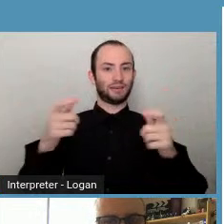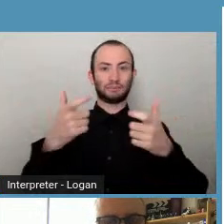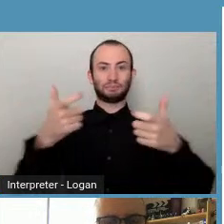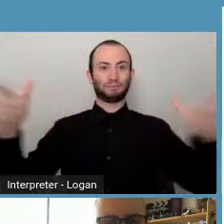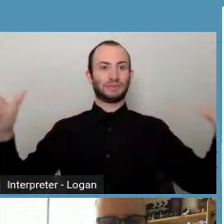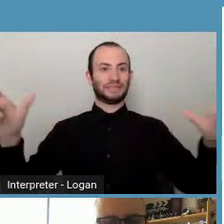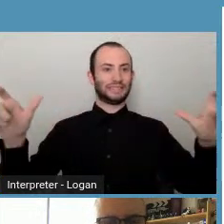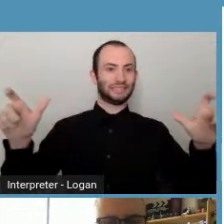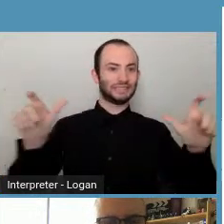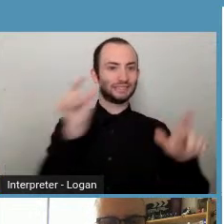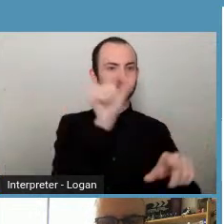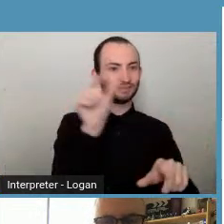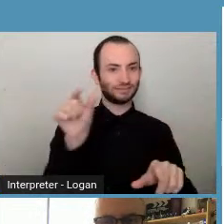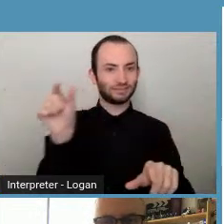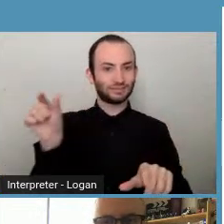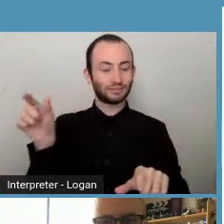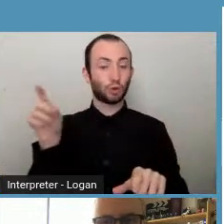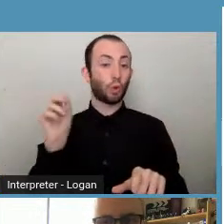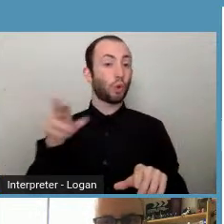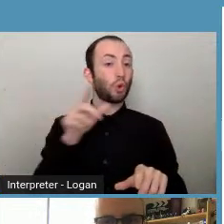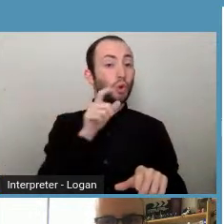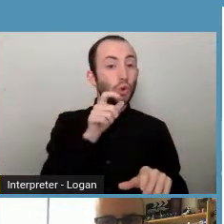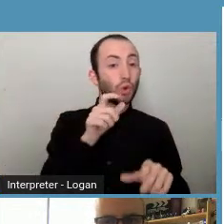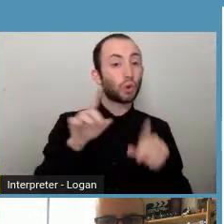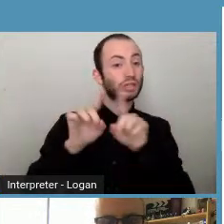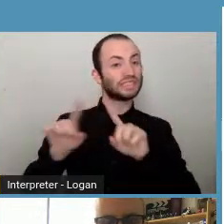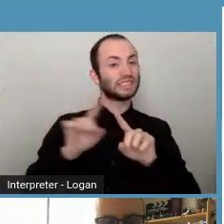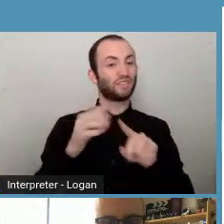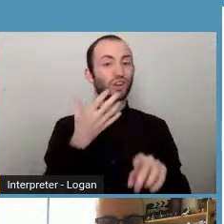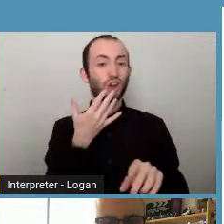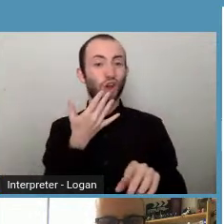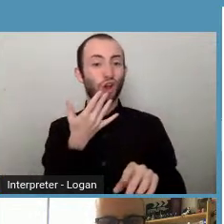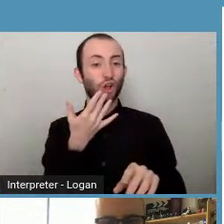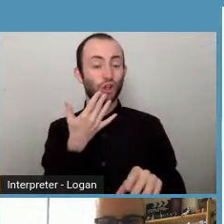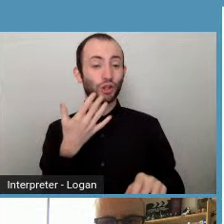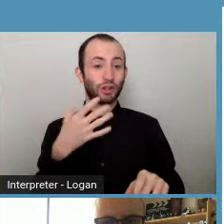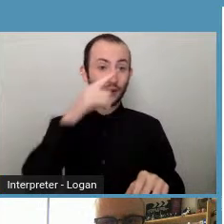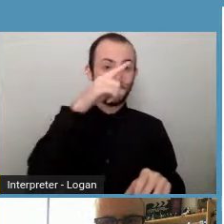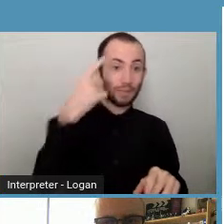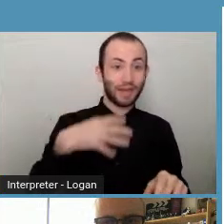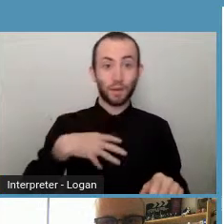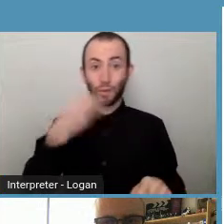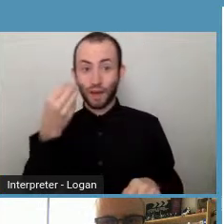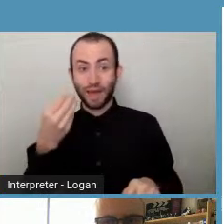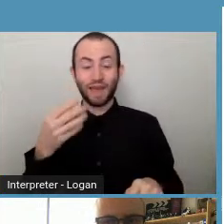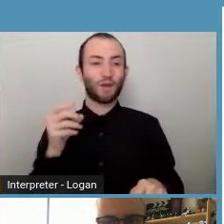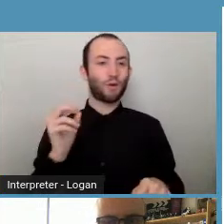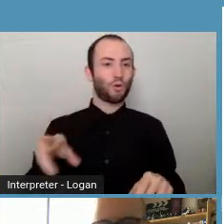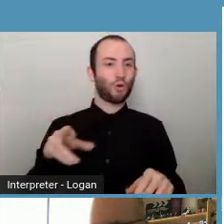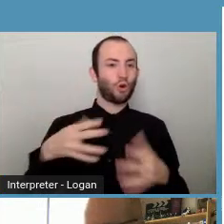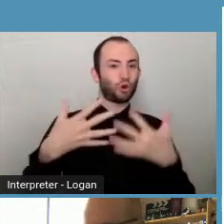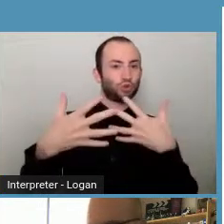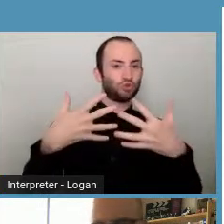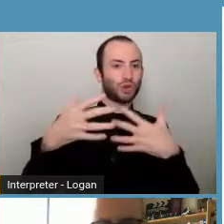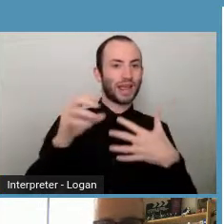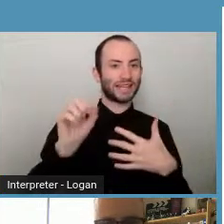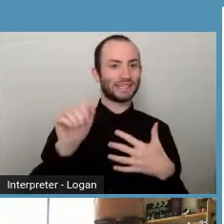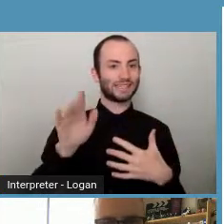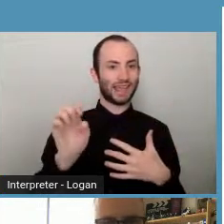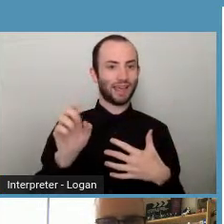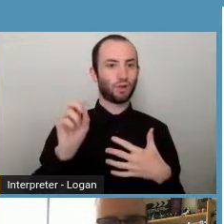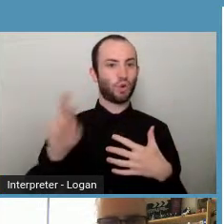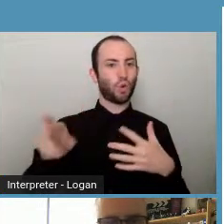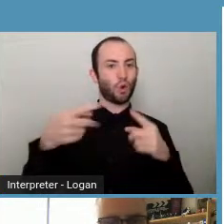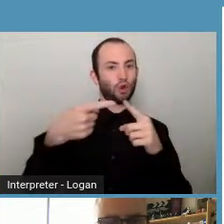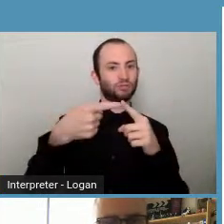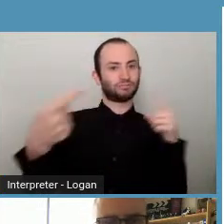the contrast increased, as well as things like black and white mode or grayscale or inverted colors.